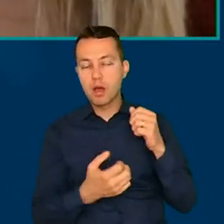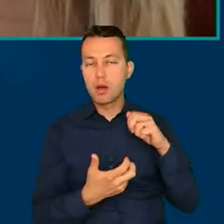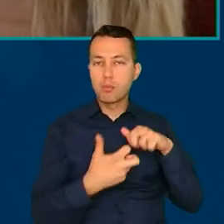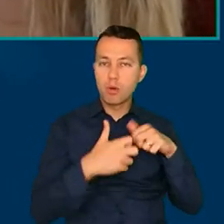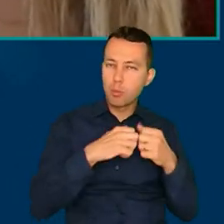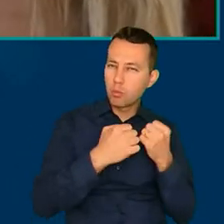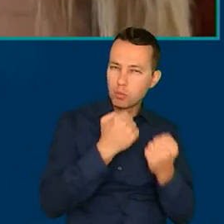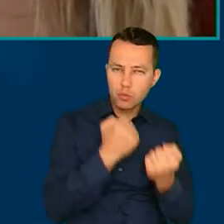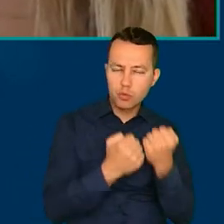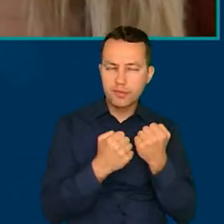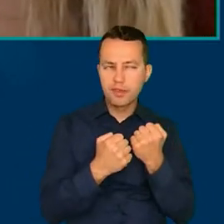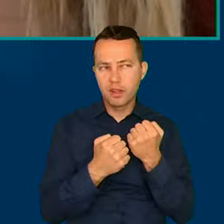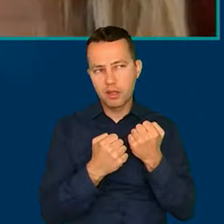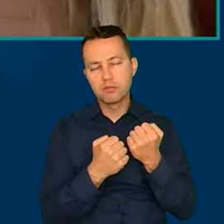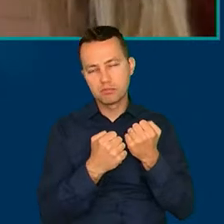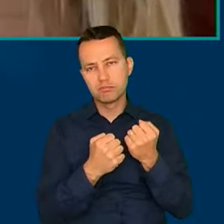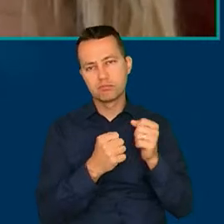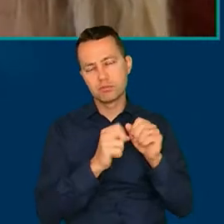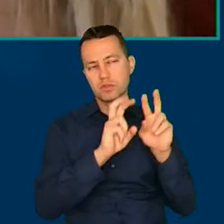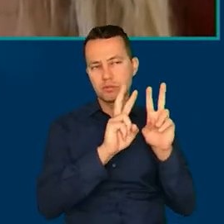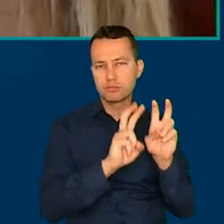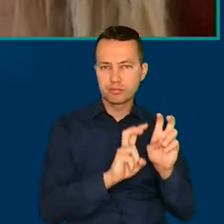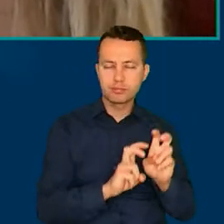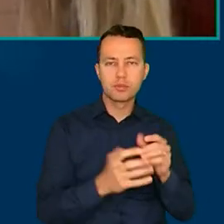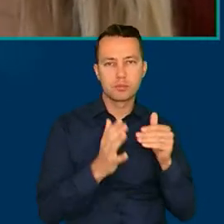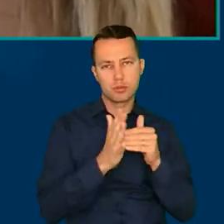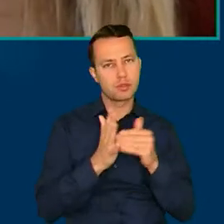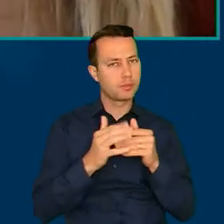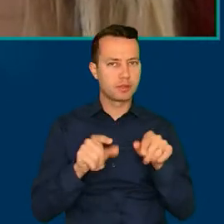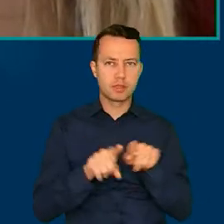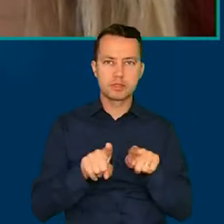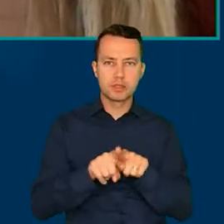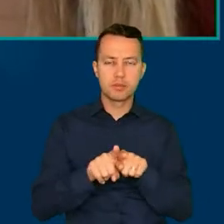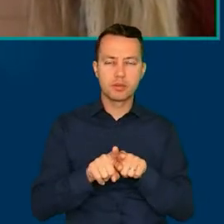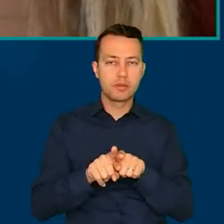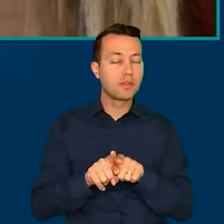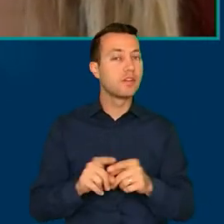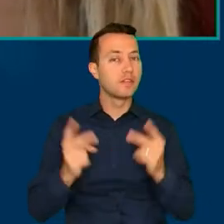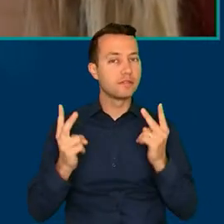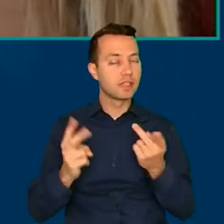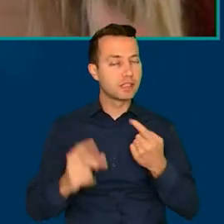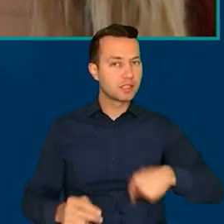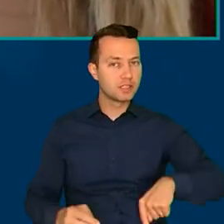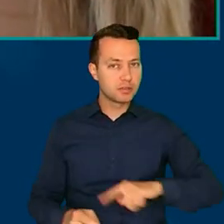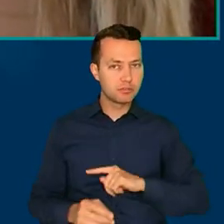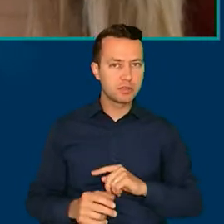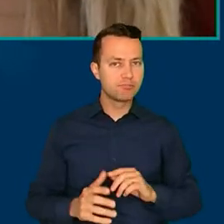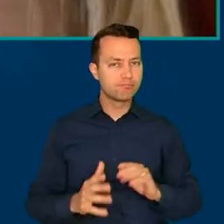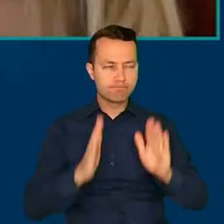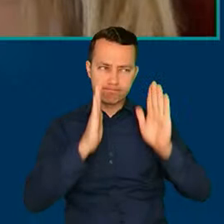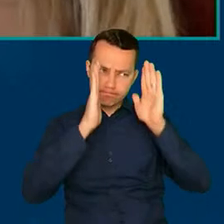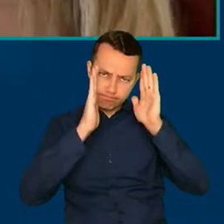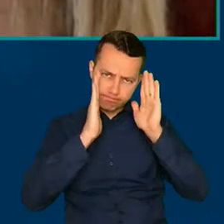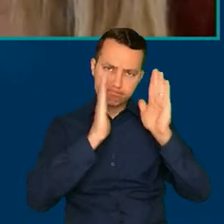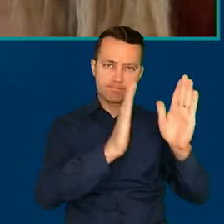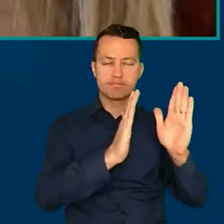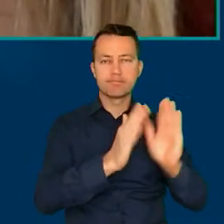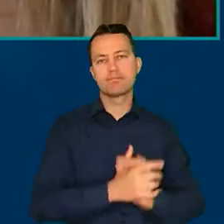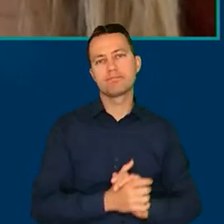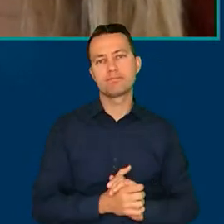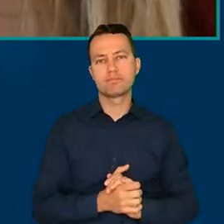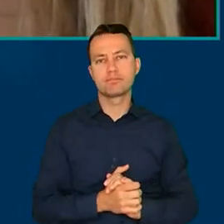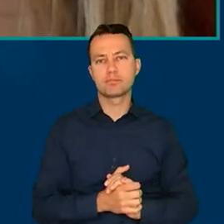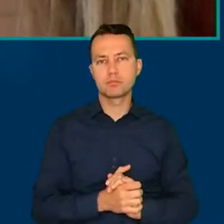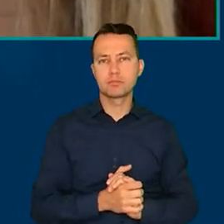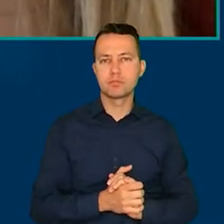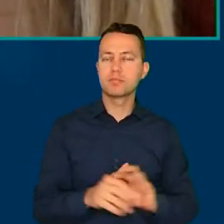process, and something, that companies in the extractive sector, for example, have been doing a long time, but we think is a really useful and valuable tool